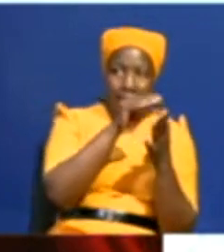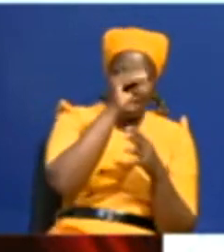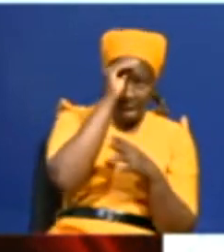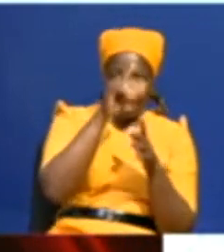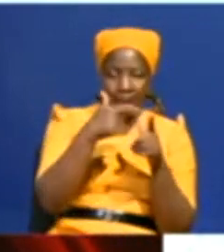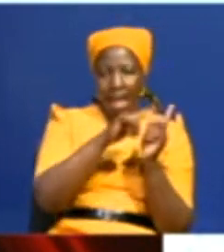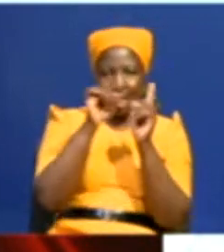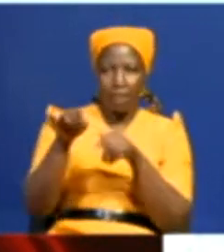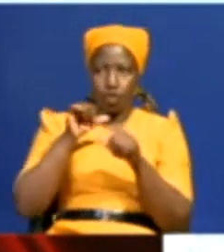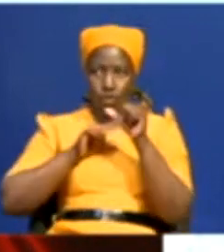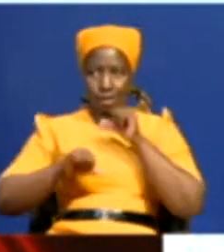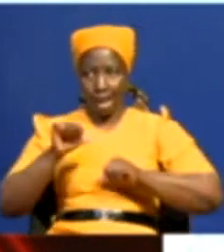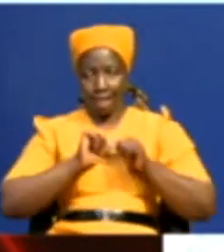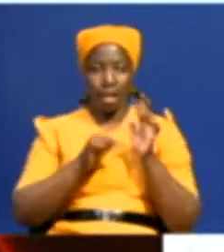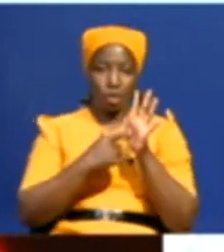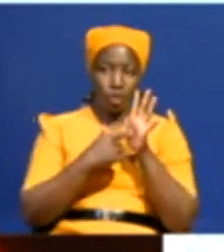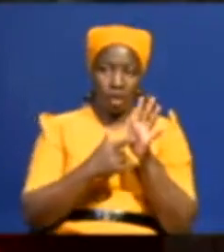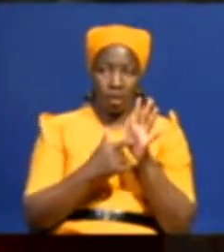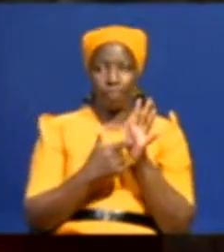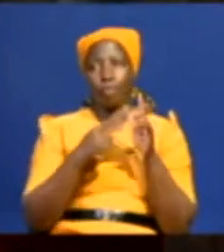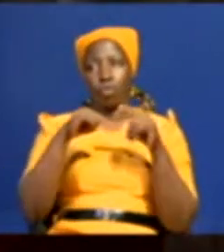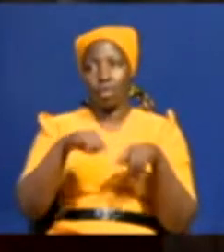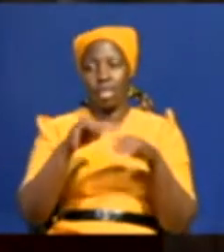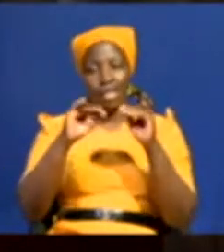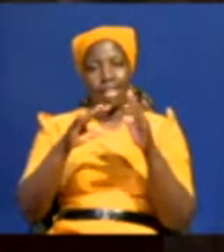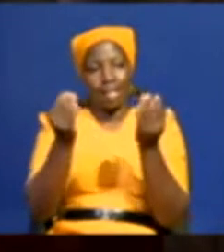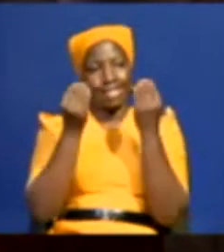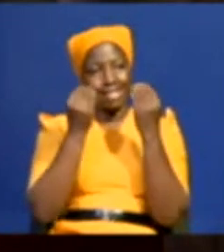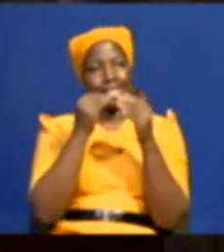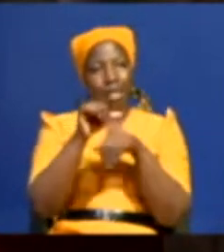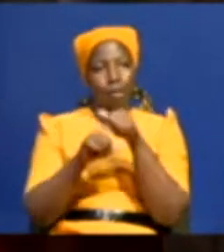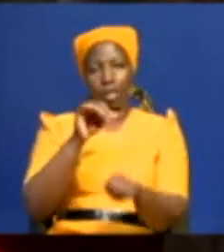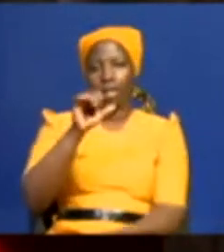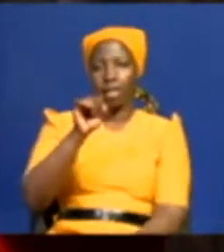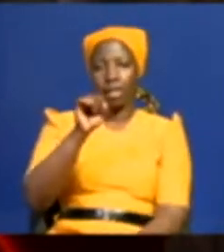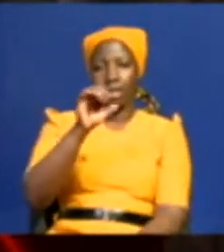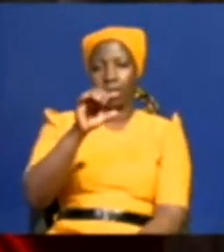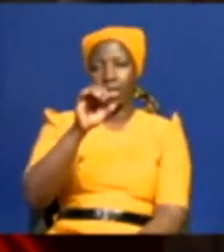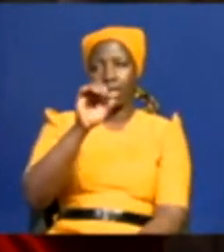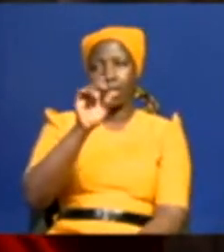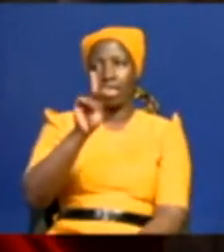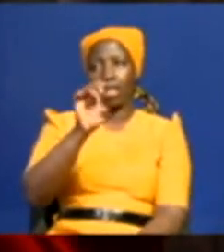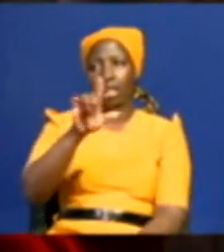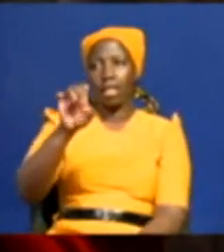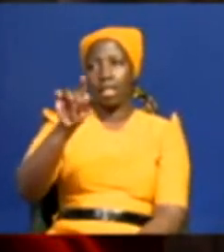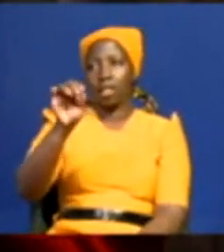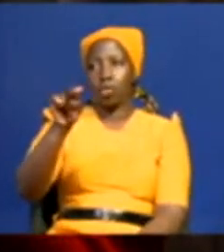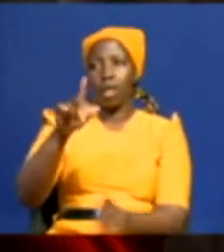science. Let's say today the teacher has taught us about skeletons. I find skeletons in the human